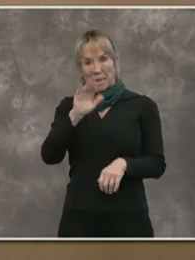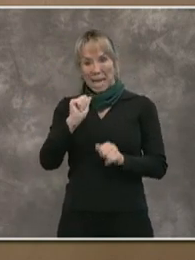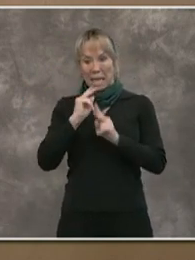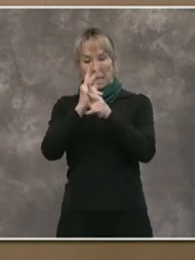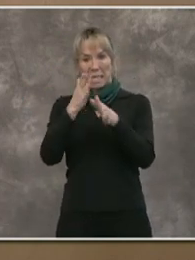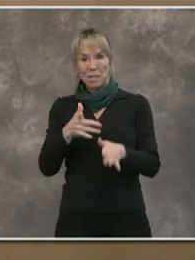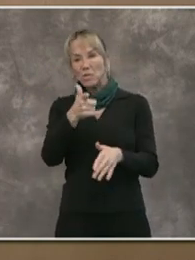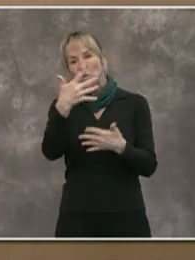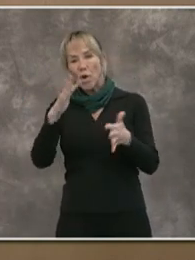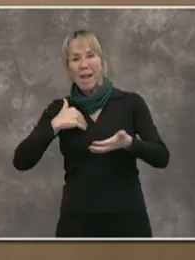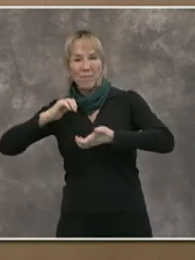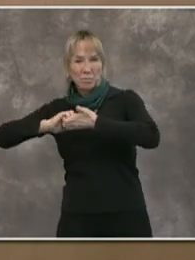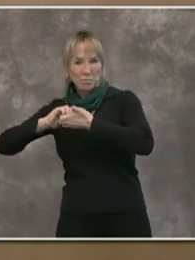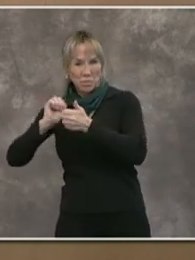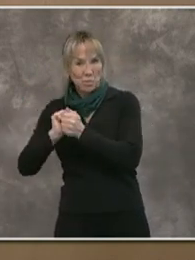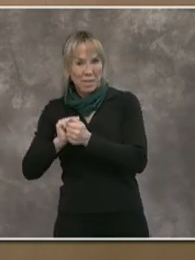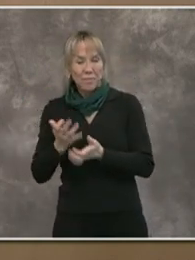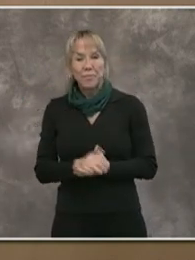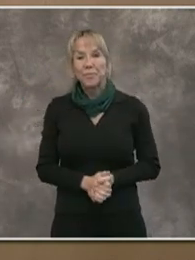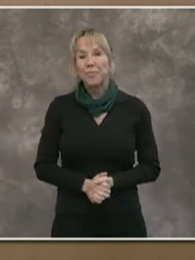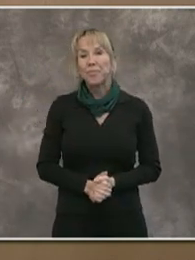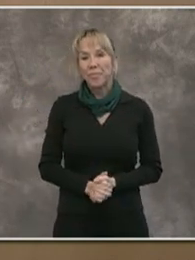have a relationship with.